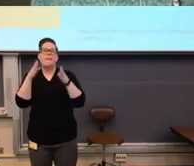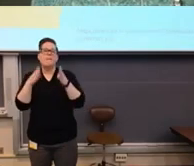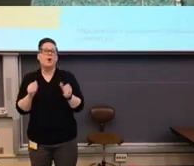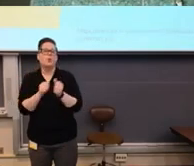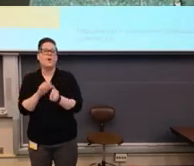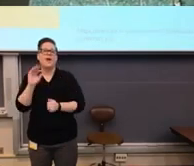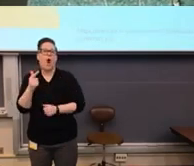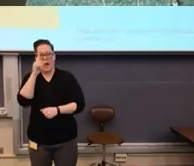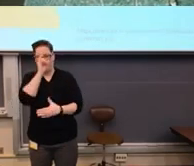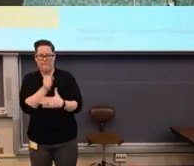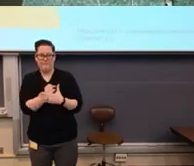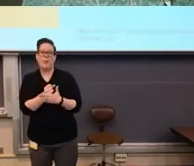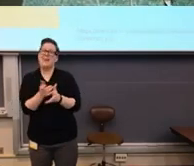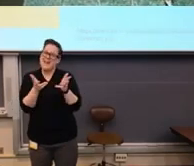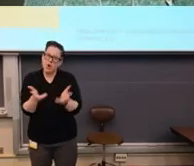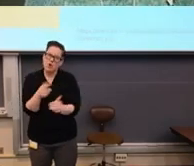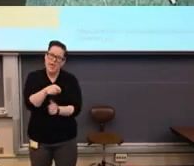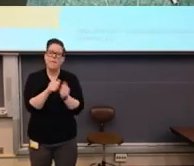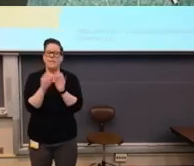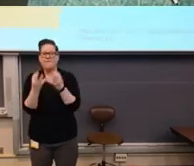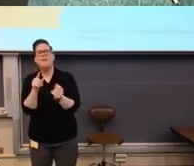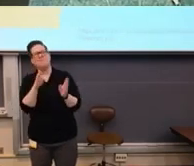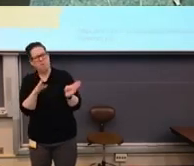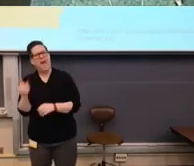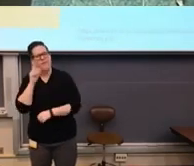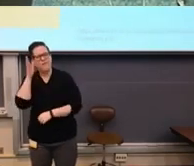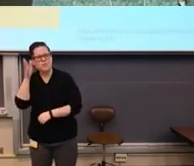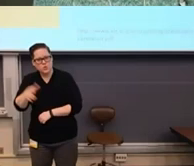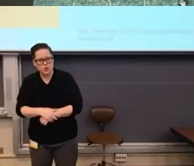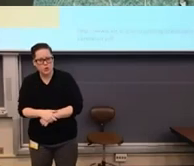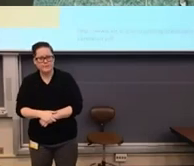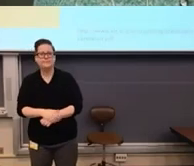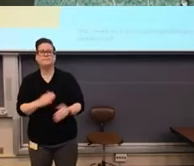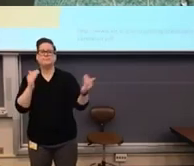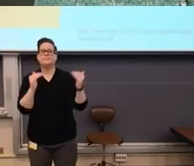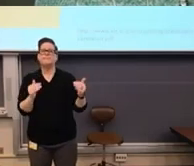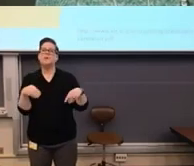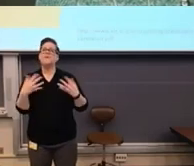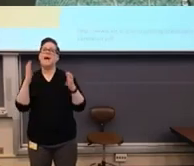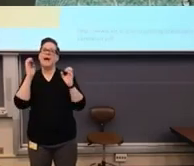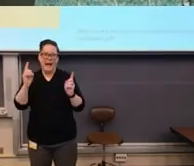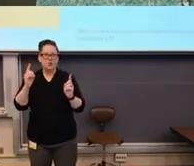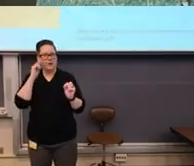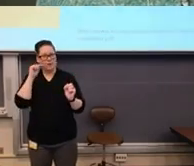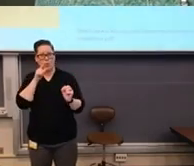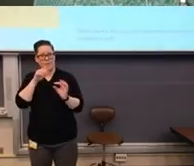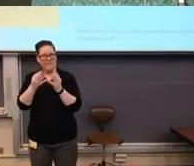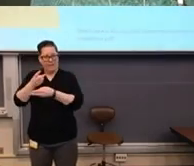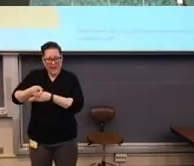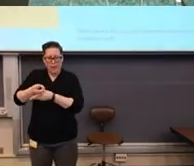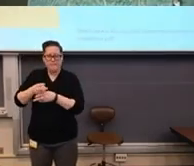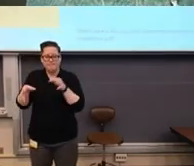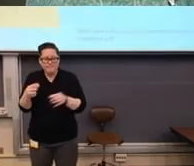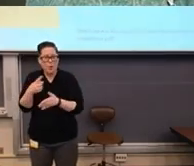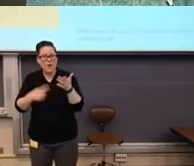to do planning for the future. Providing education for the family caregiver about what dementia is, how